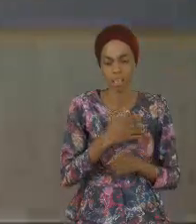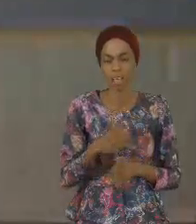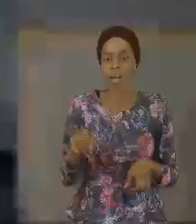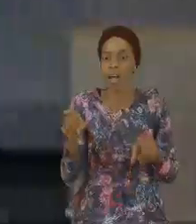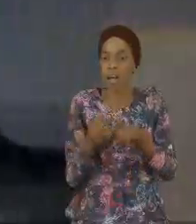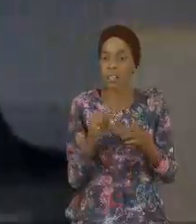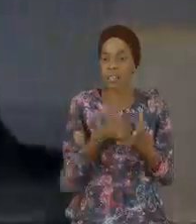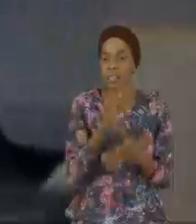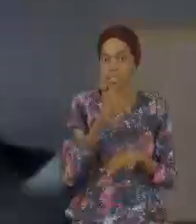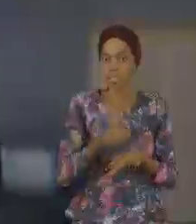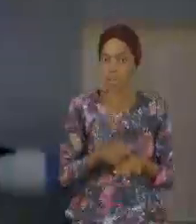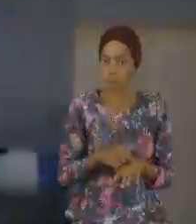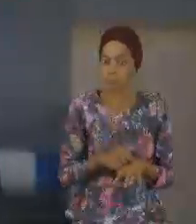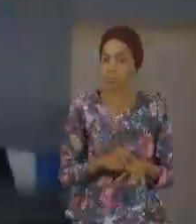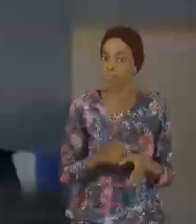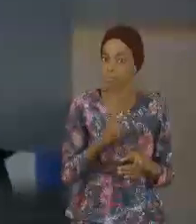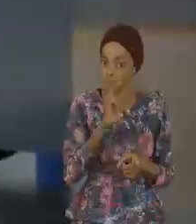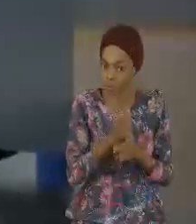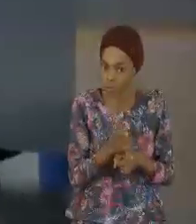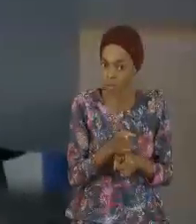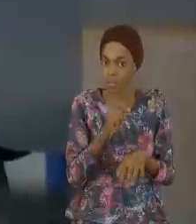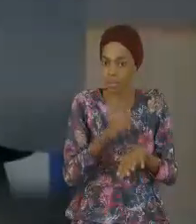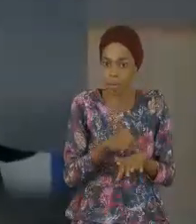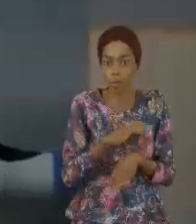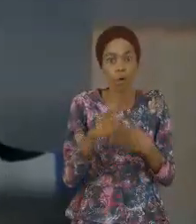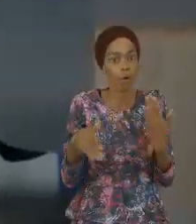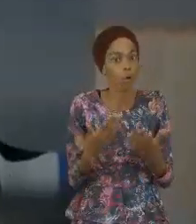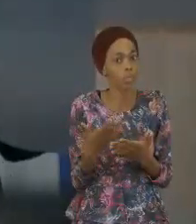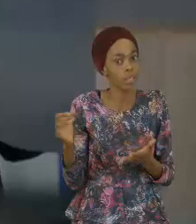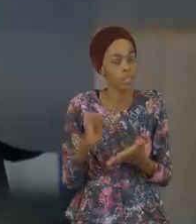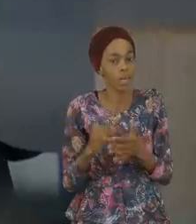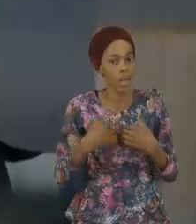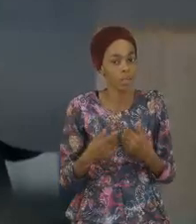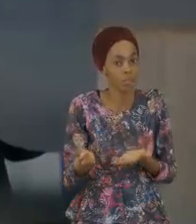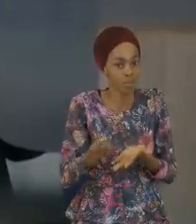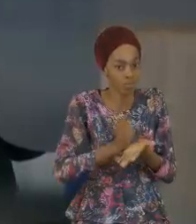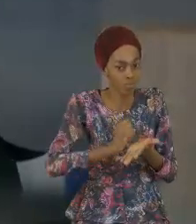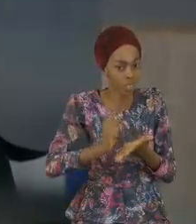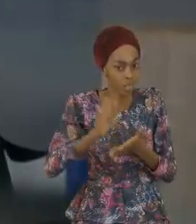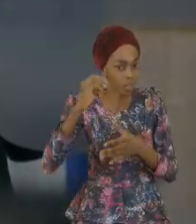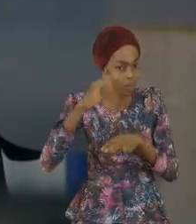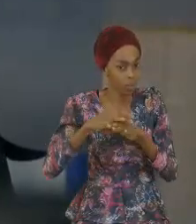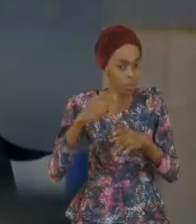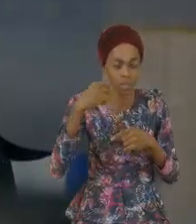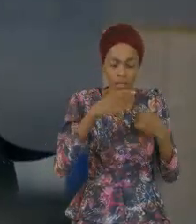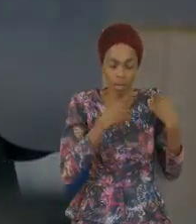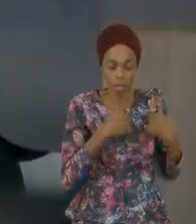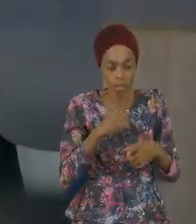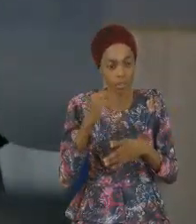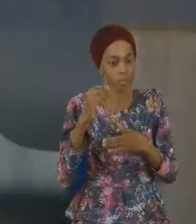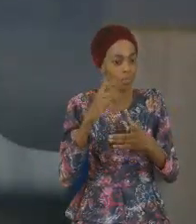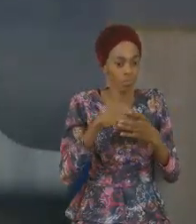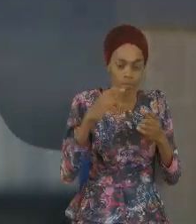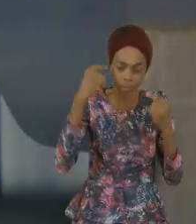time arrived, all the things that have been written on his mind, on his heart, who do you think